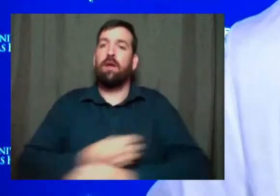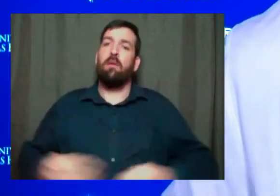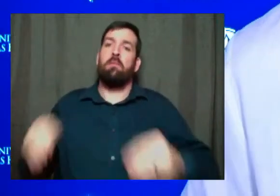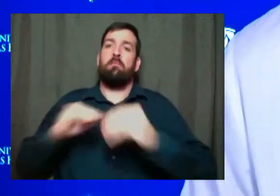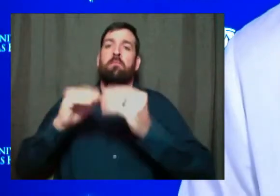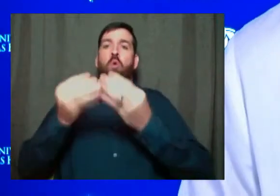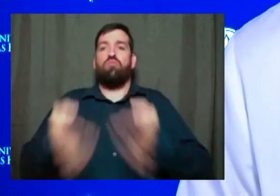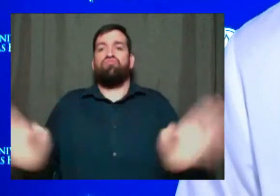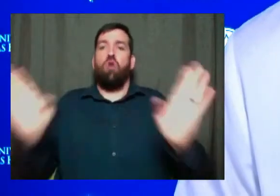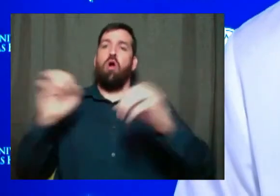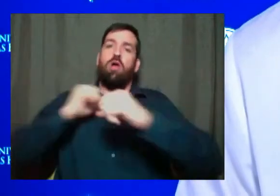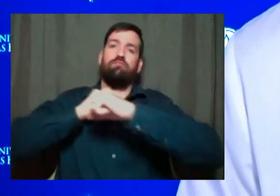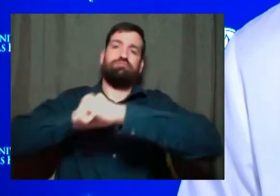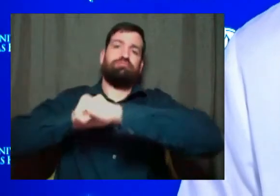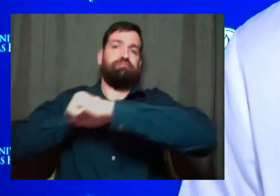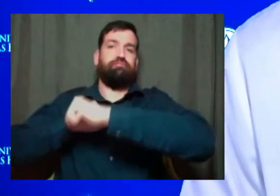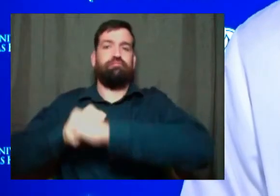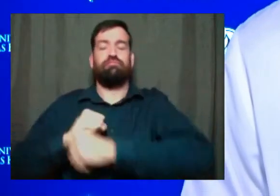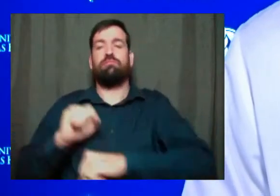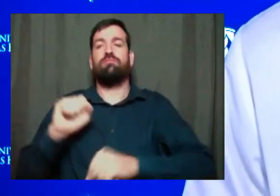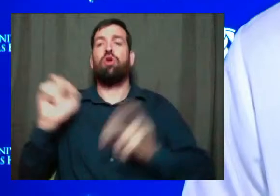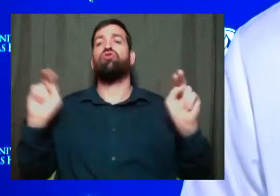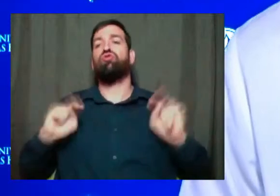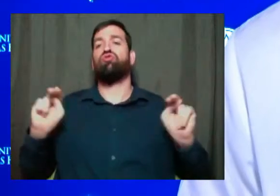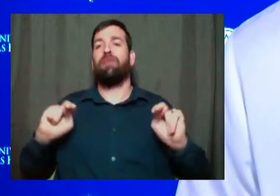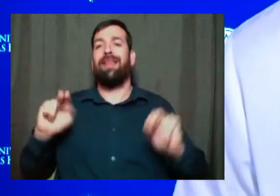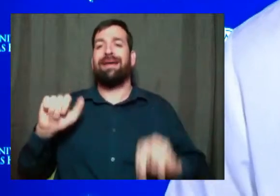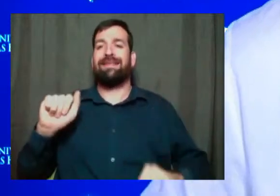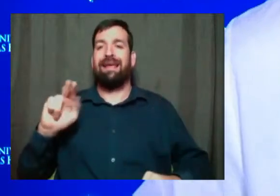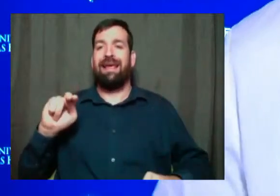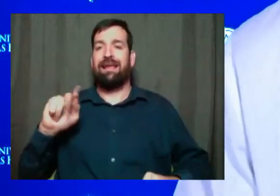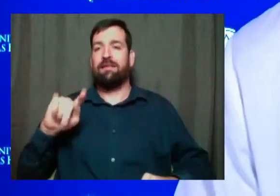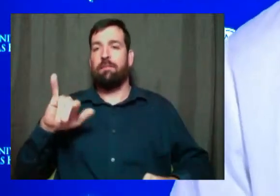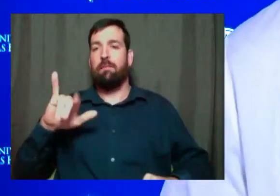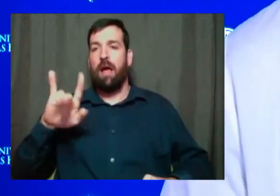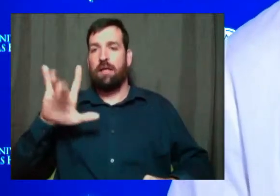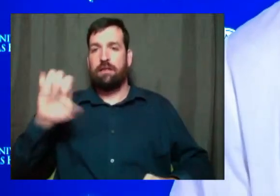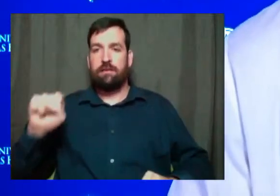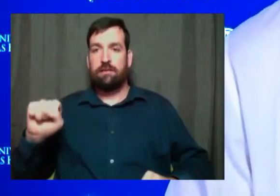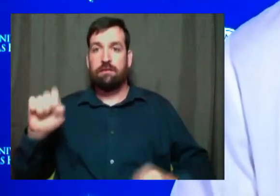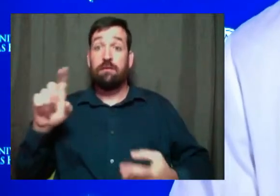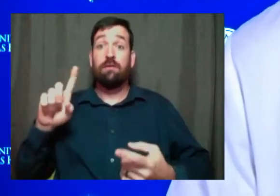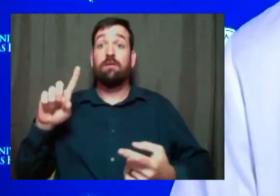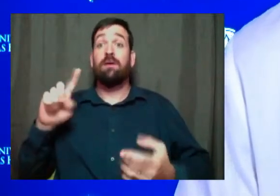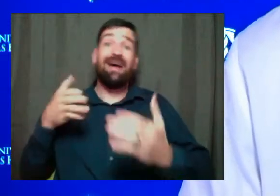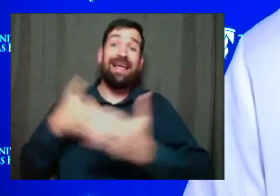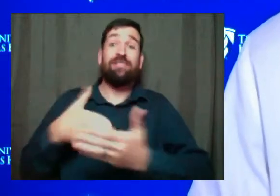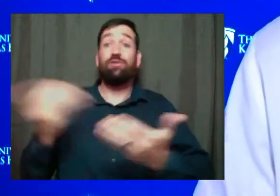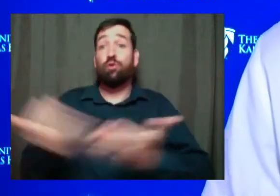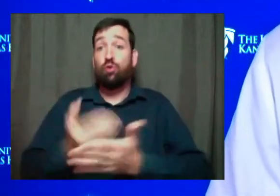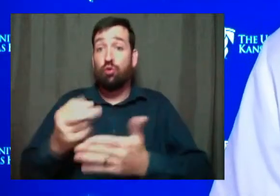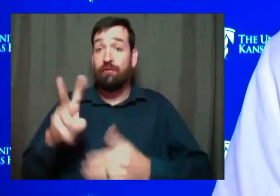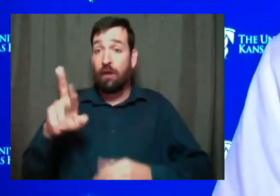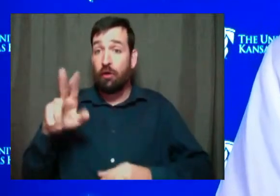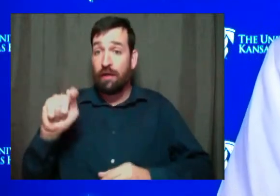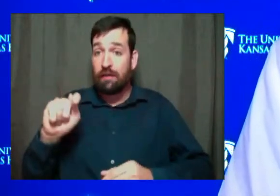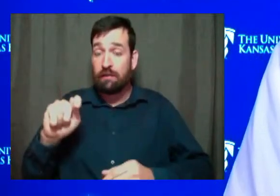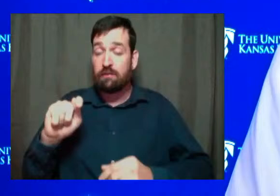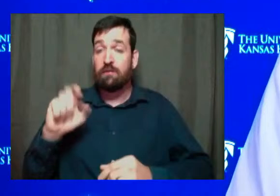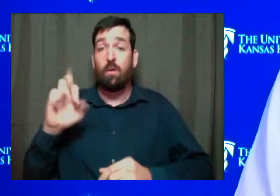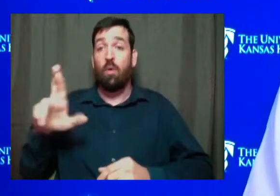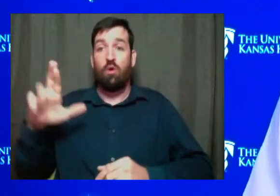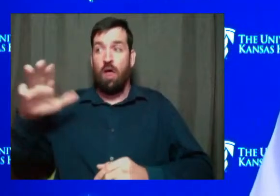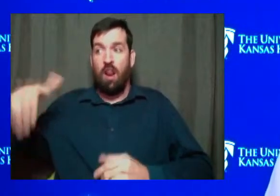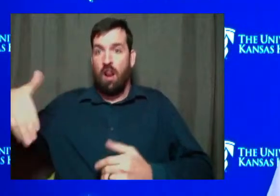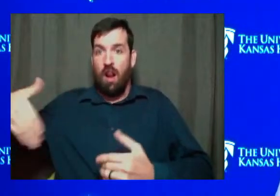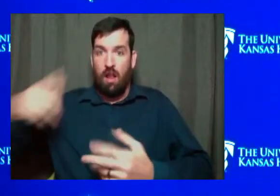range of those neutralizing antibodies to variants that they hadn't seen, and possibly variants that haven't arisen yet, including Omicron. Now, what we're